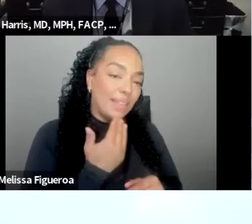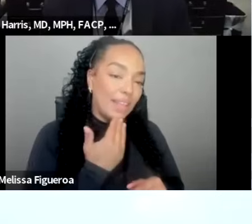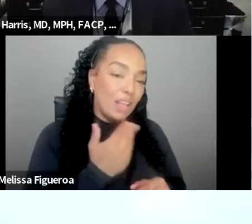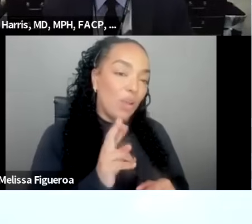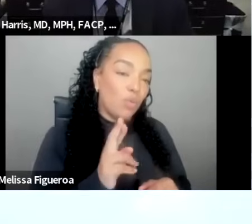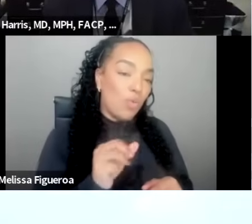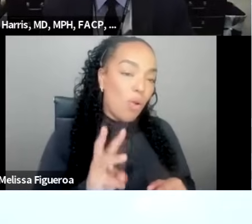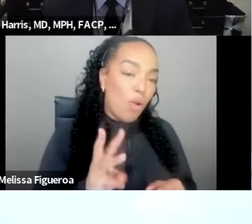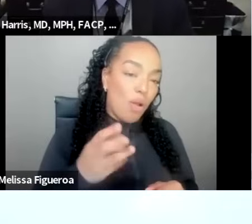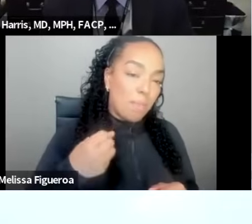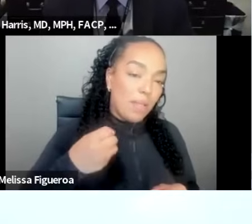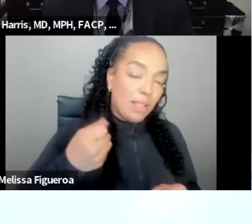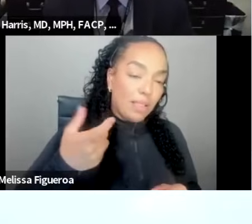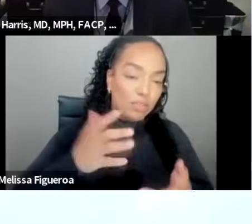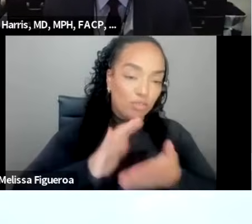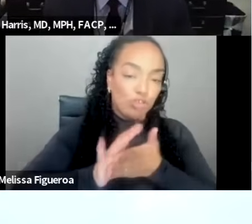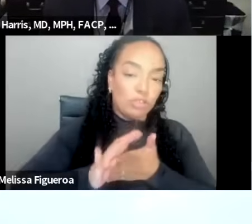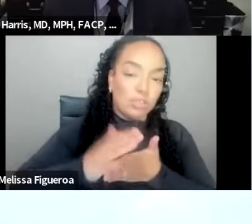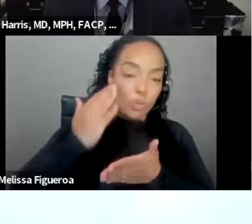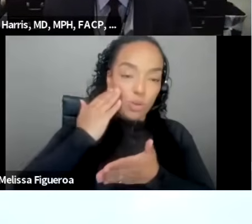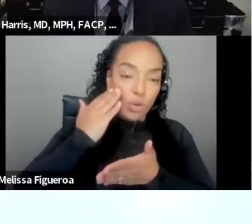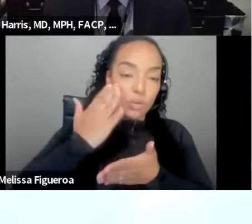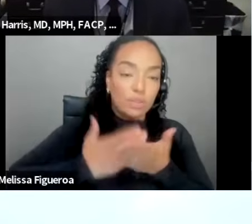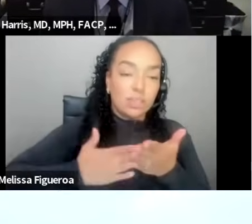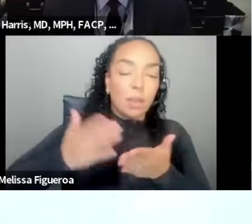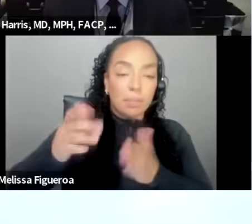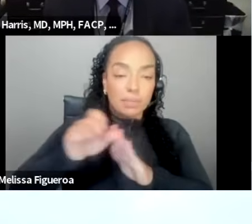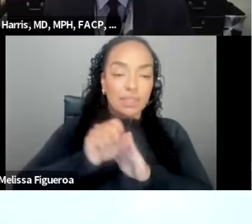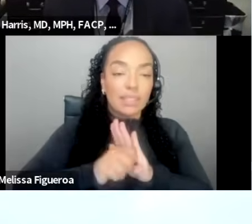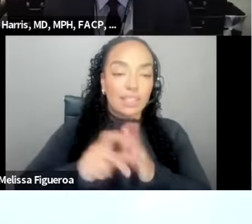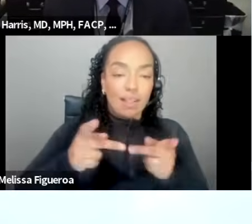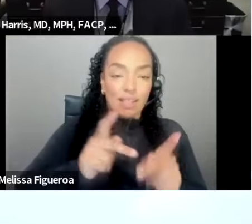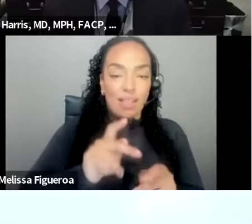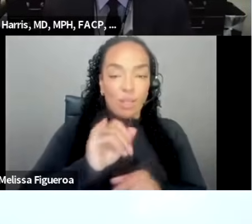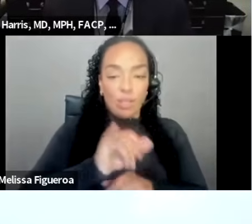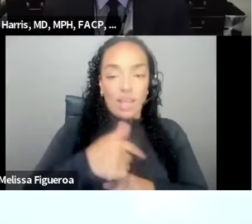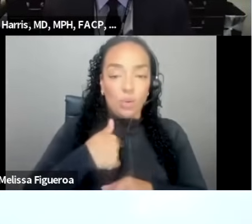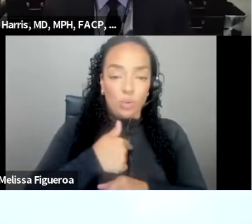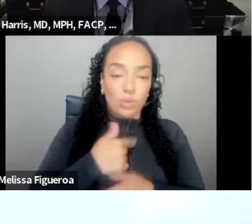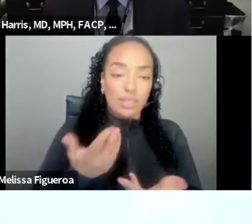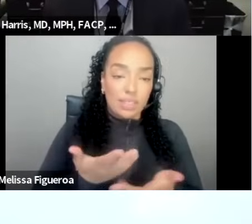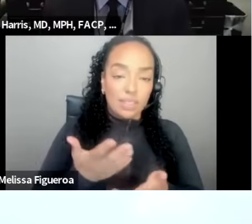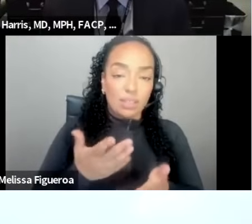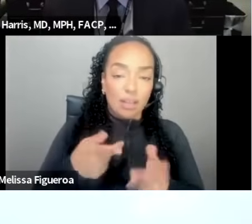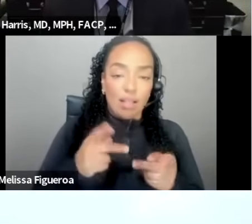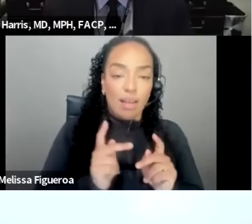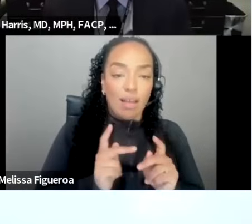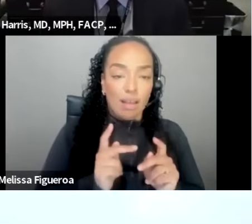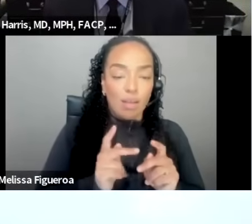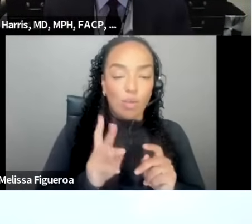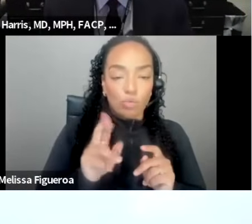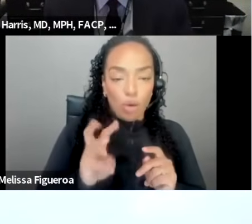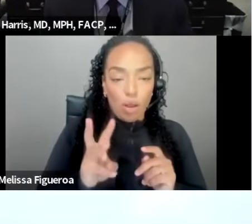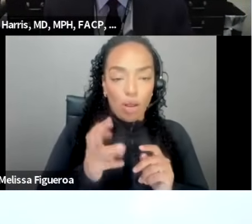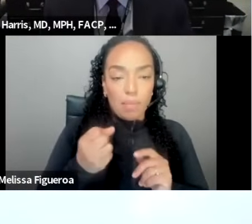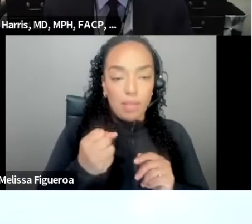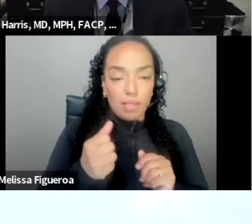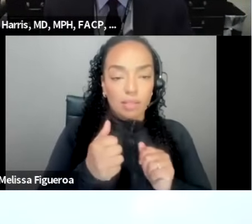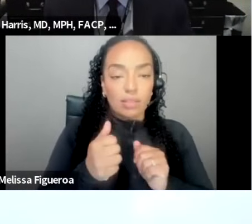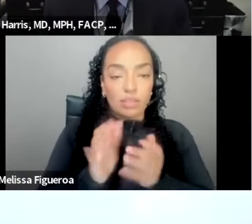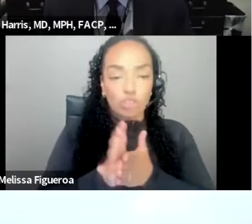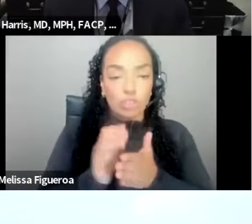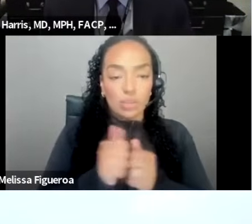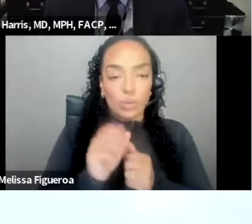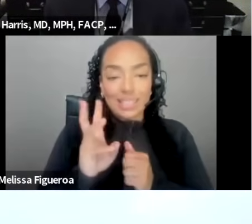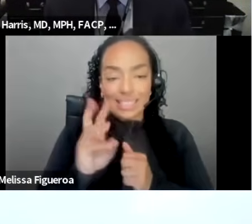cheese, we are aware that some states, again, allow that. We do allow raw milk cheese with 60-day aging